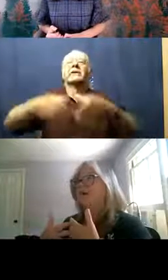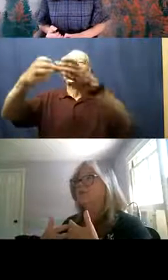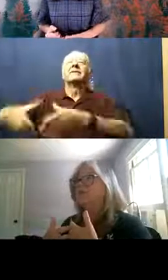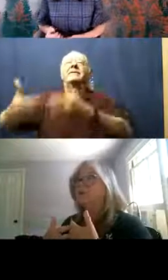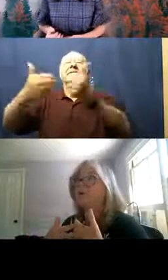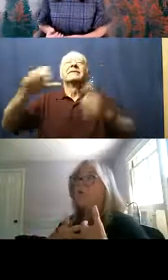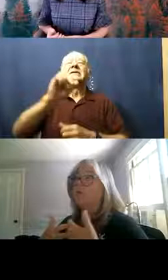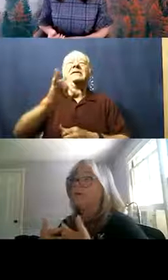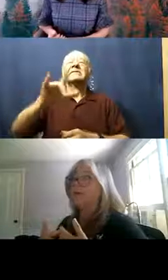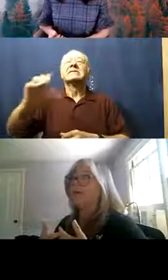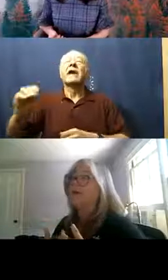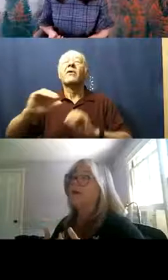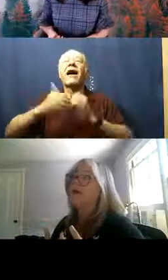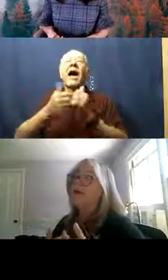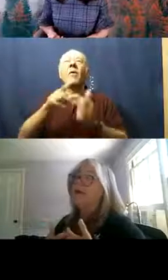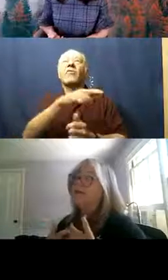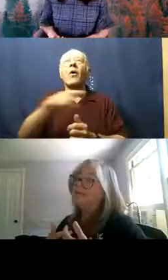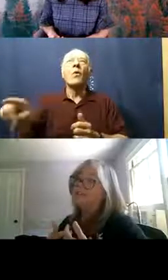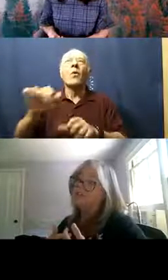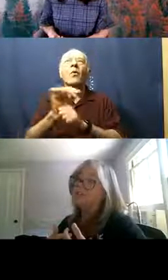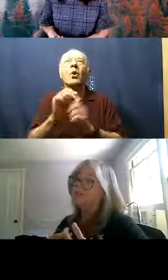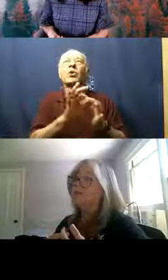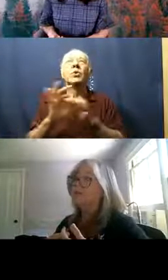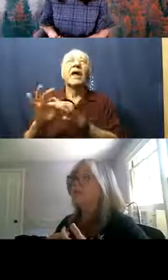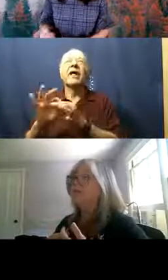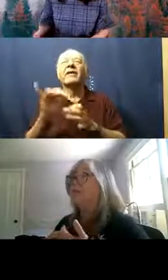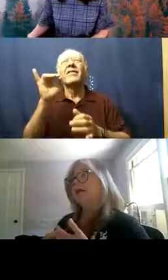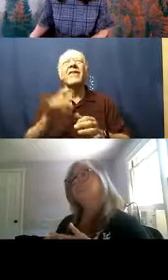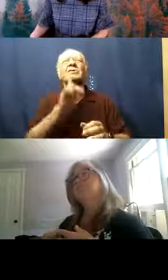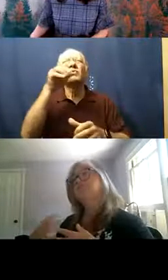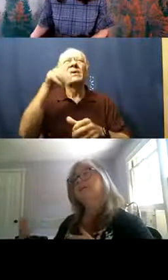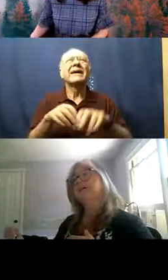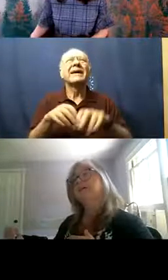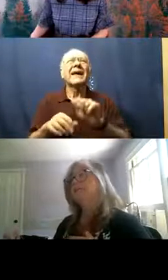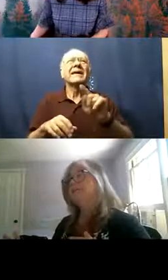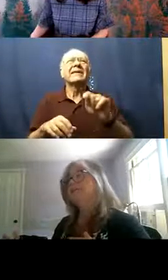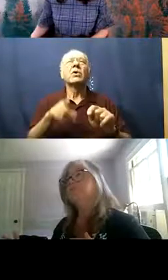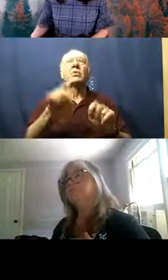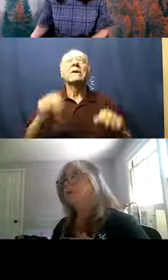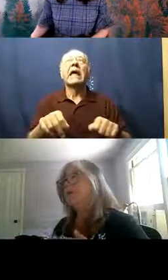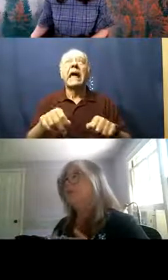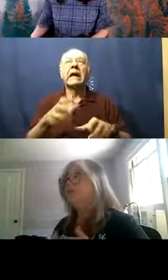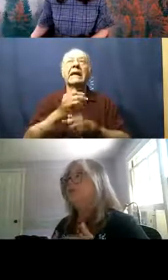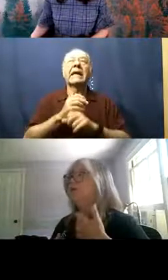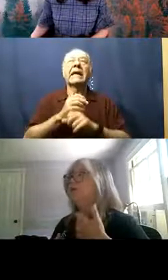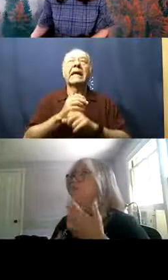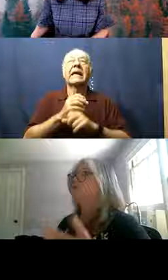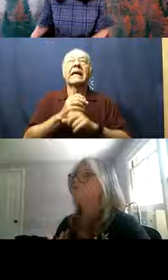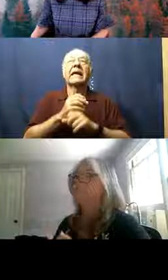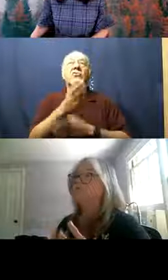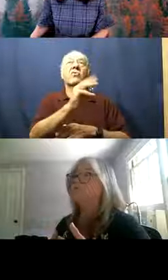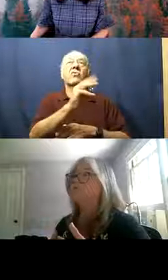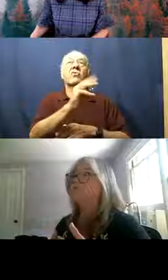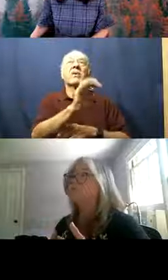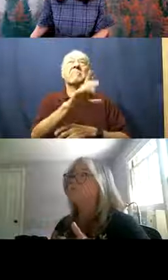those all work together. And I think that's also true in AT, right? Because you can get your AT through Medicaid, you can get